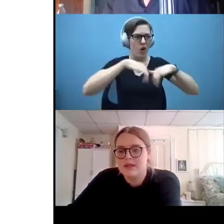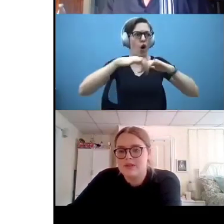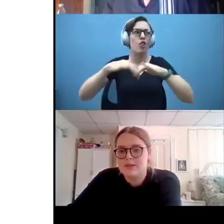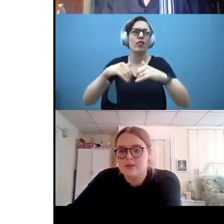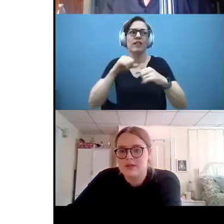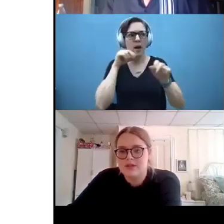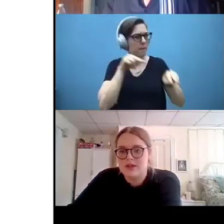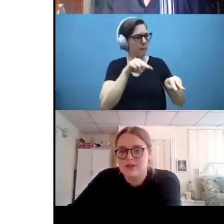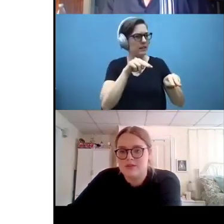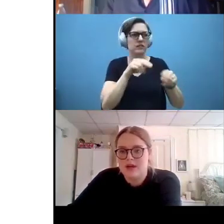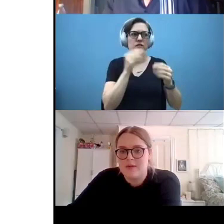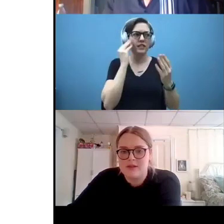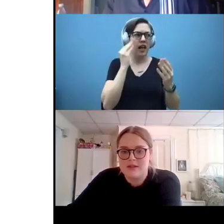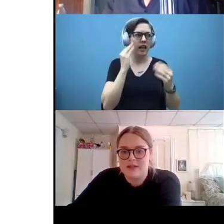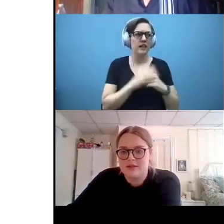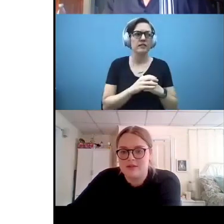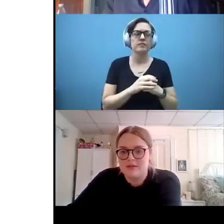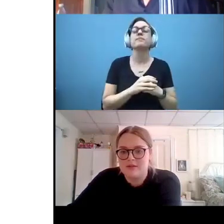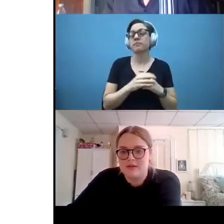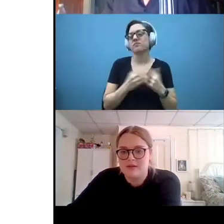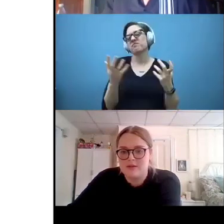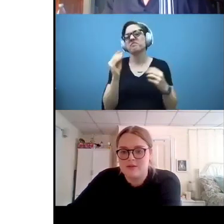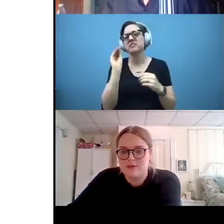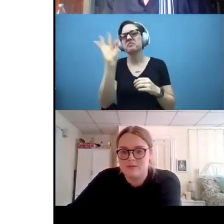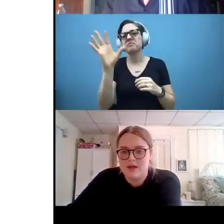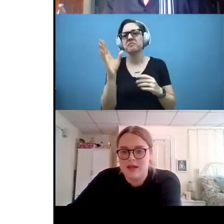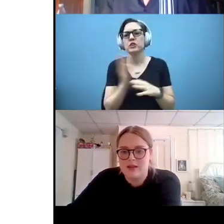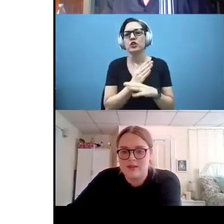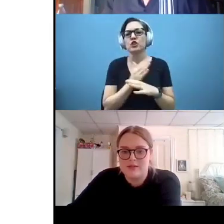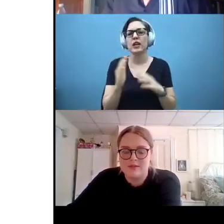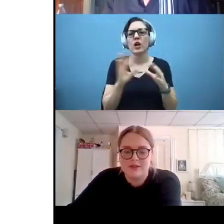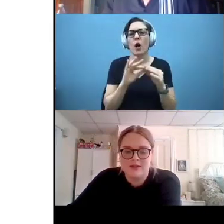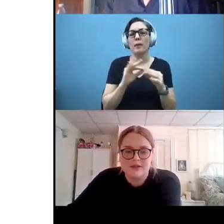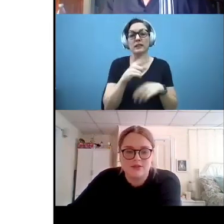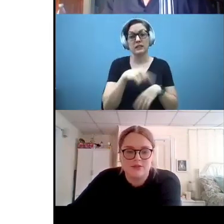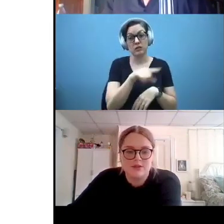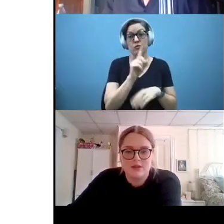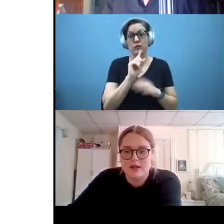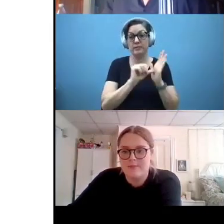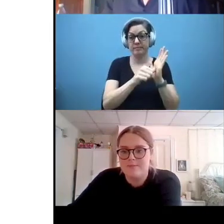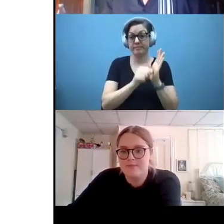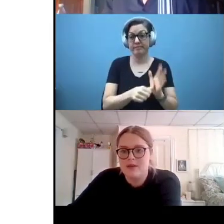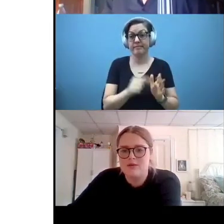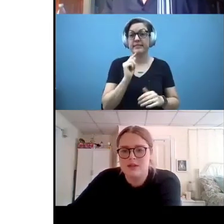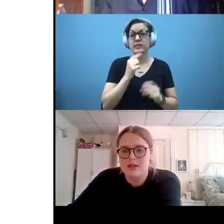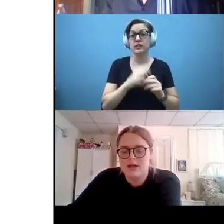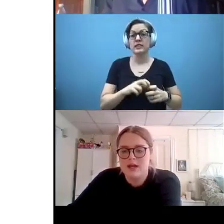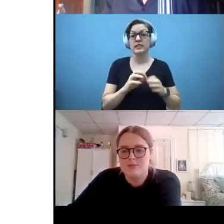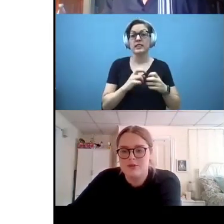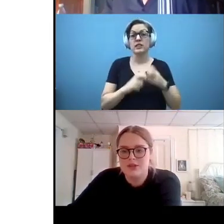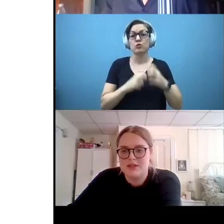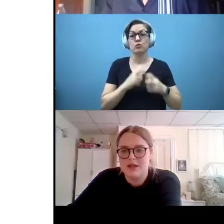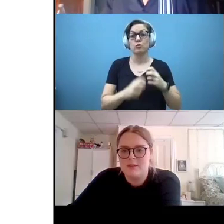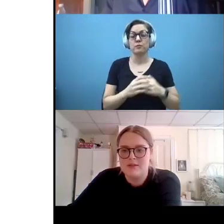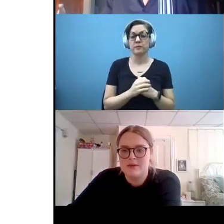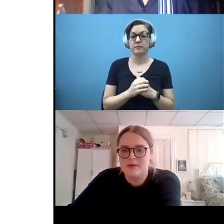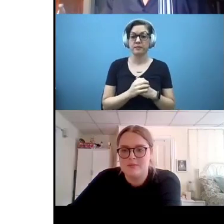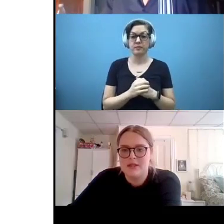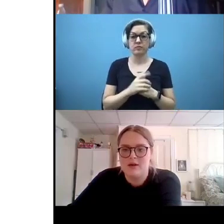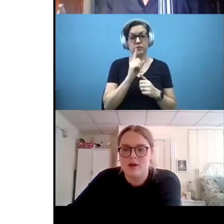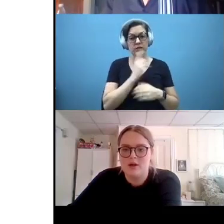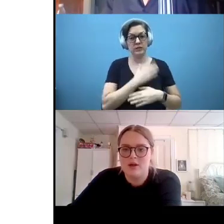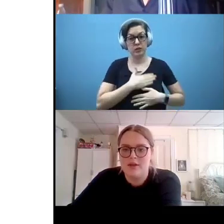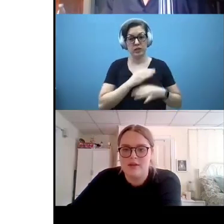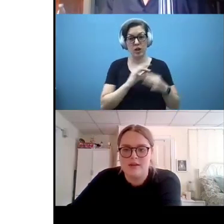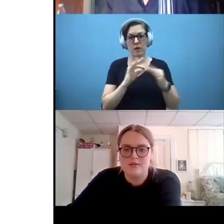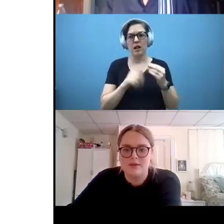just wanted to share those comments. I think those are highlighting some serious issues. I really appreciate the comment about a